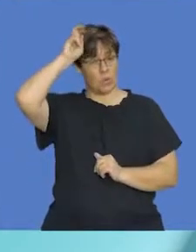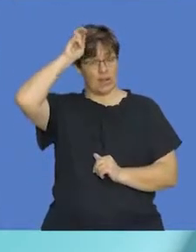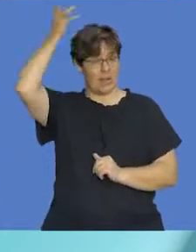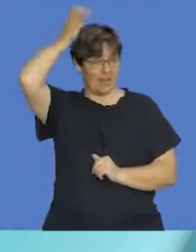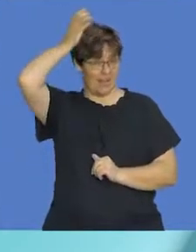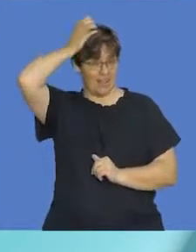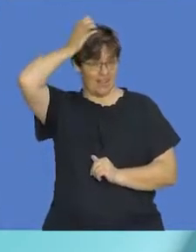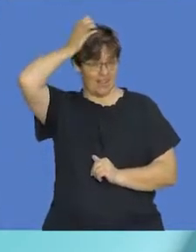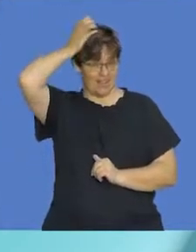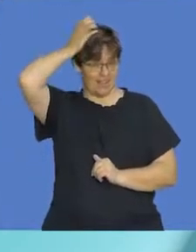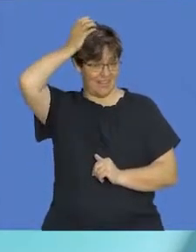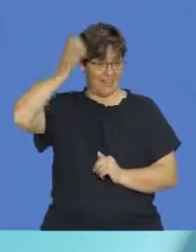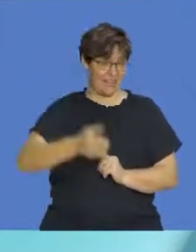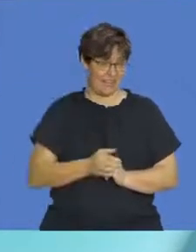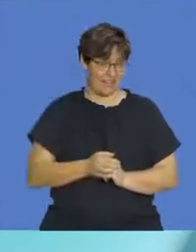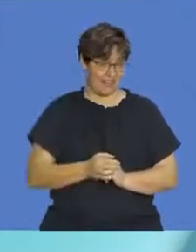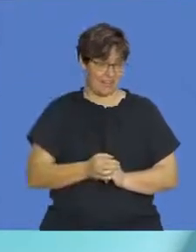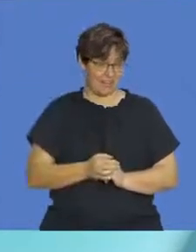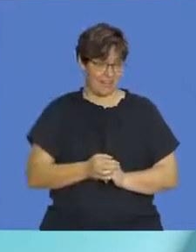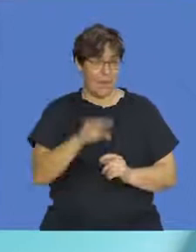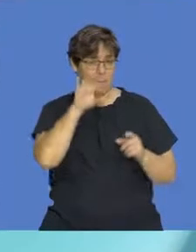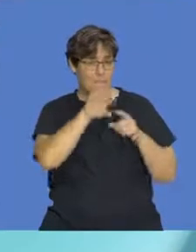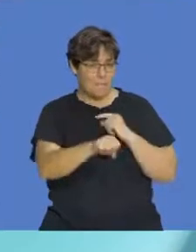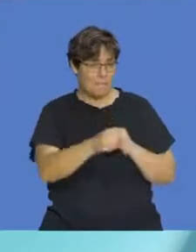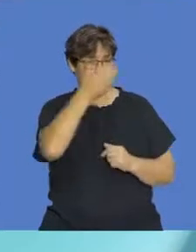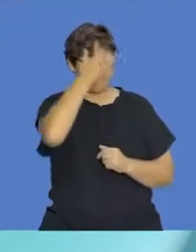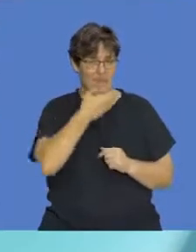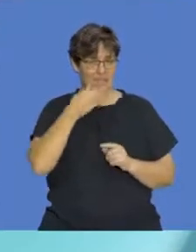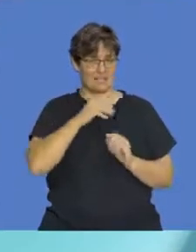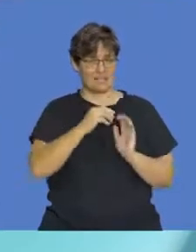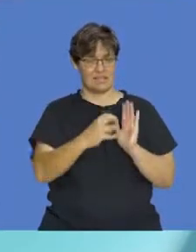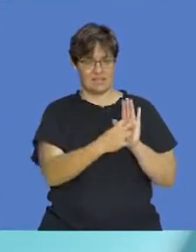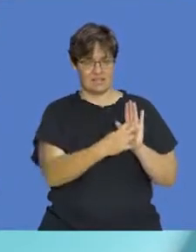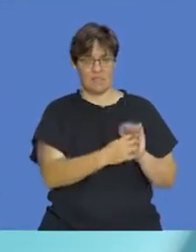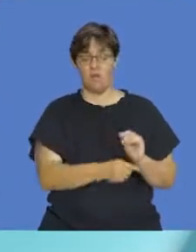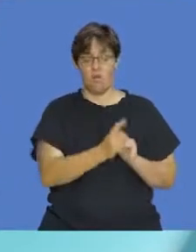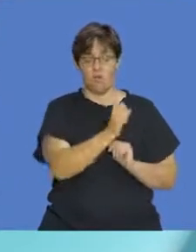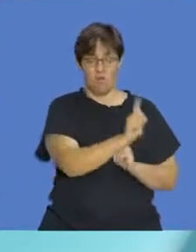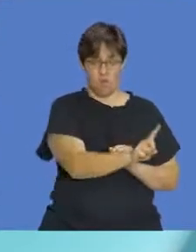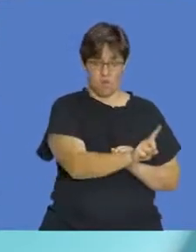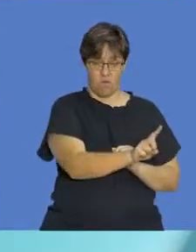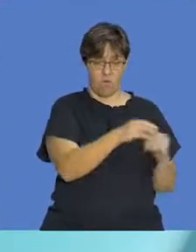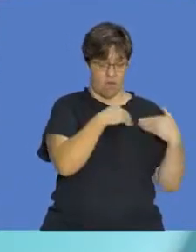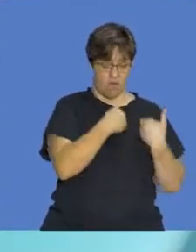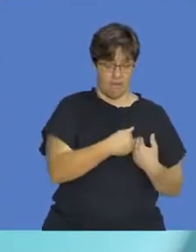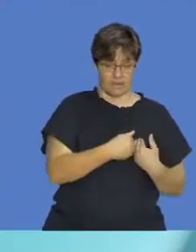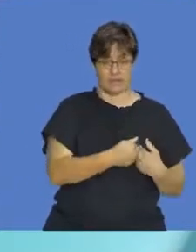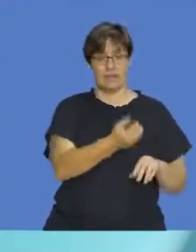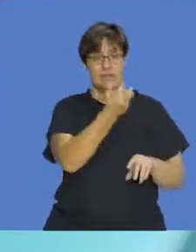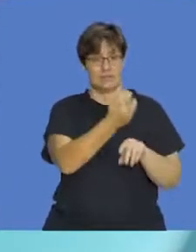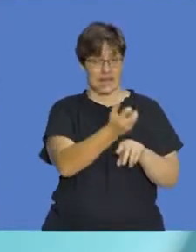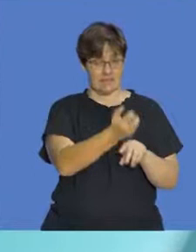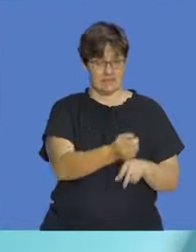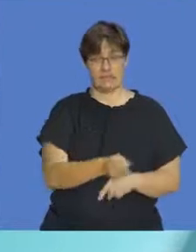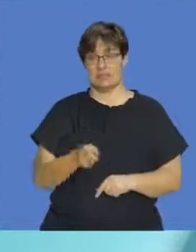king. And we recognize there are face cards for the hearts, for